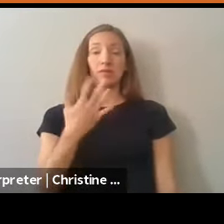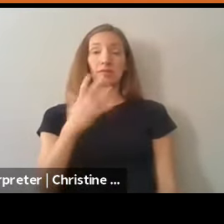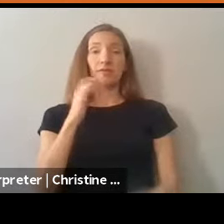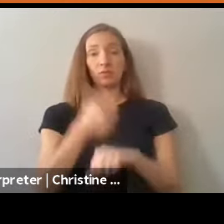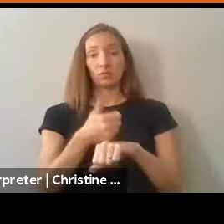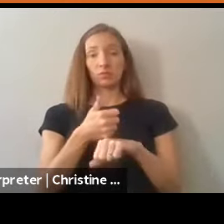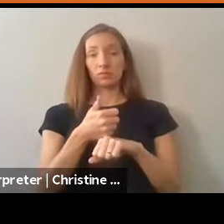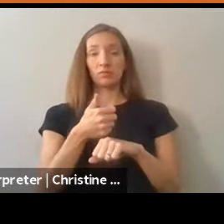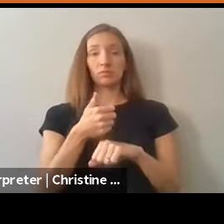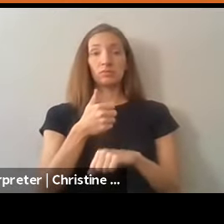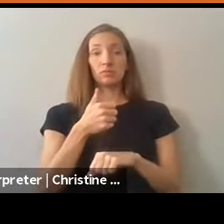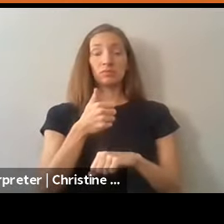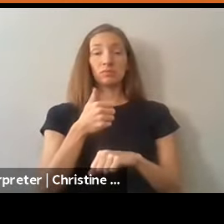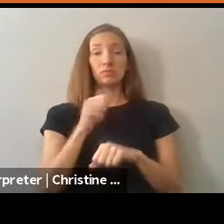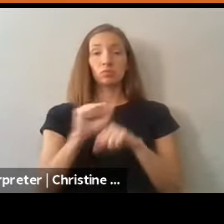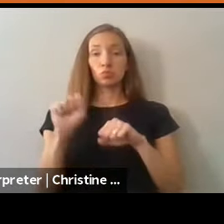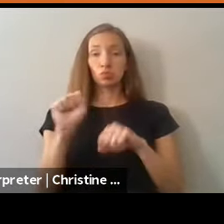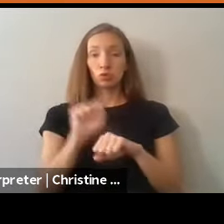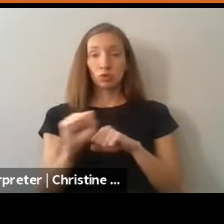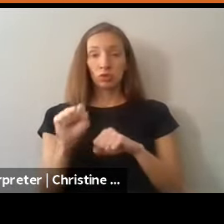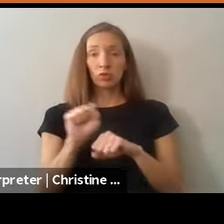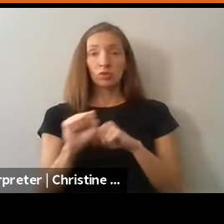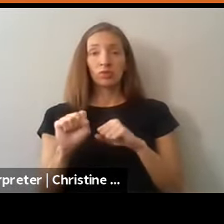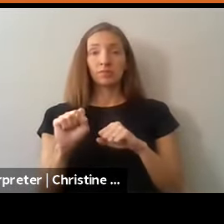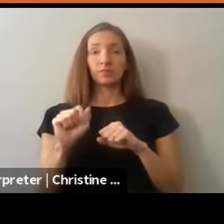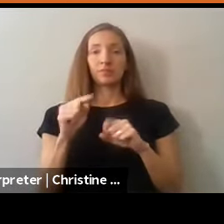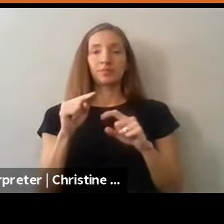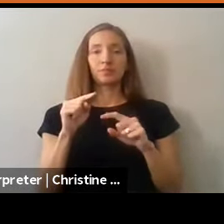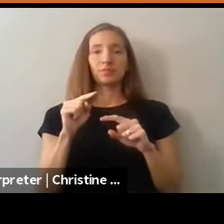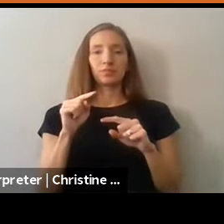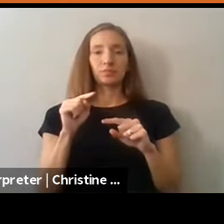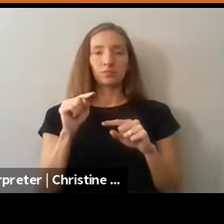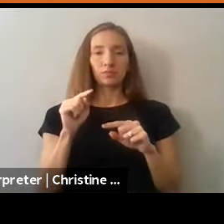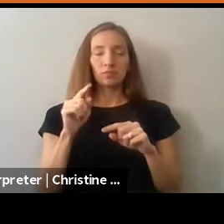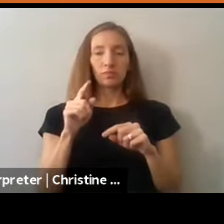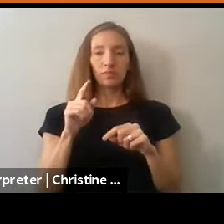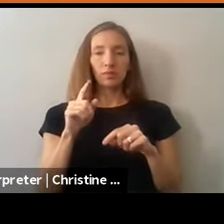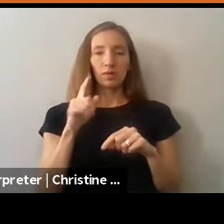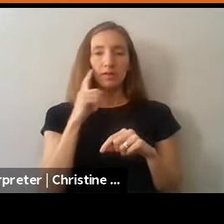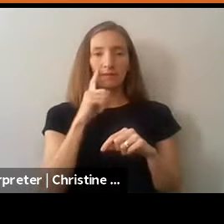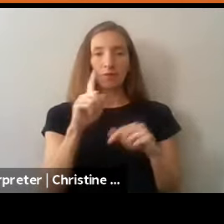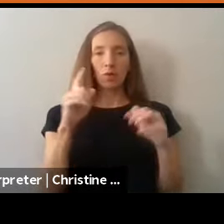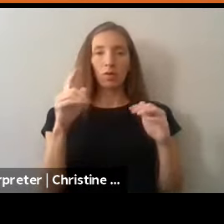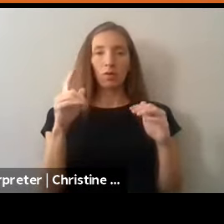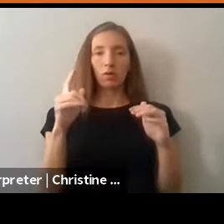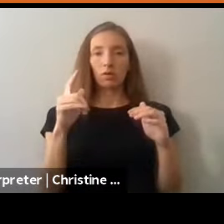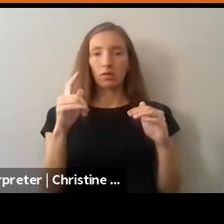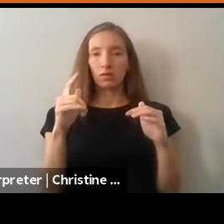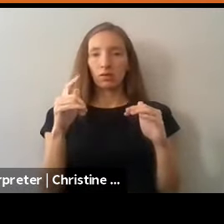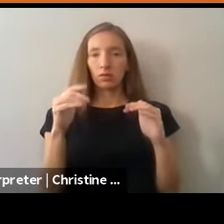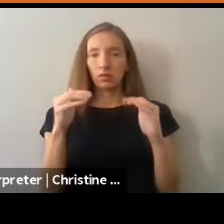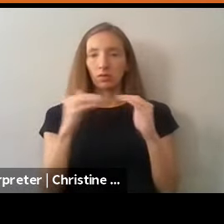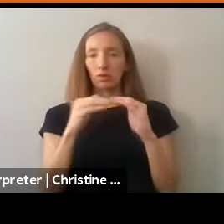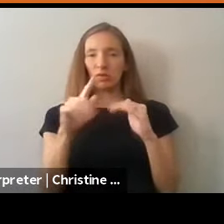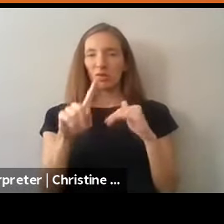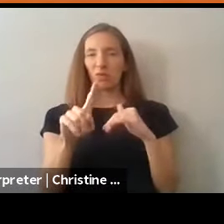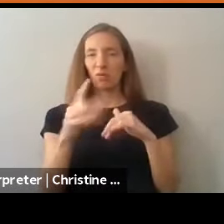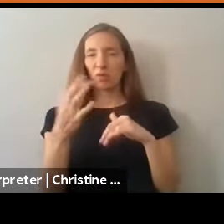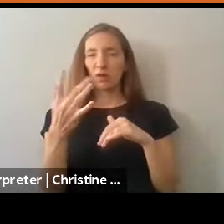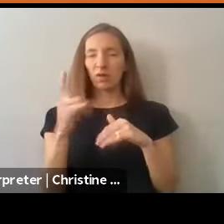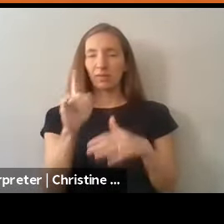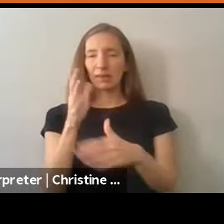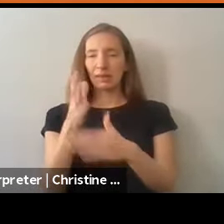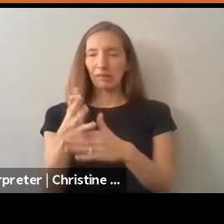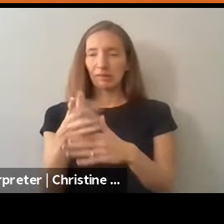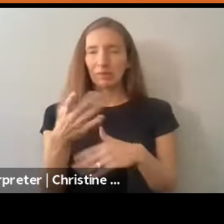working to address inequality, we believe that gender inequality and... Nicolette, sorry to interrupt you. Could you get a little